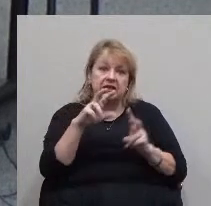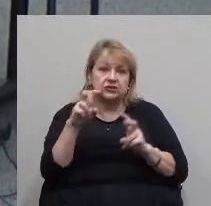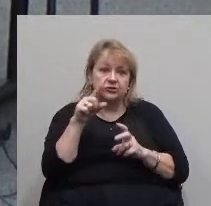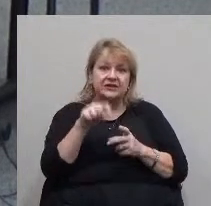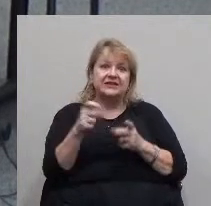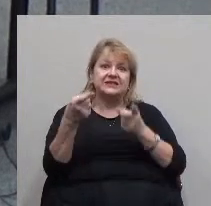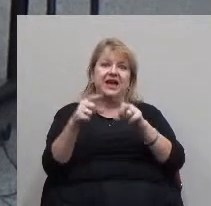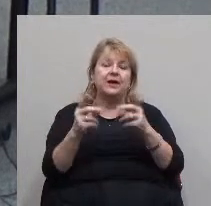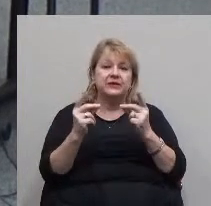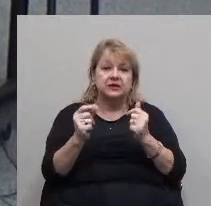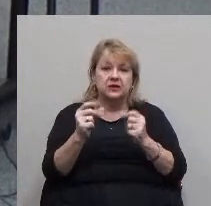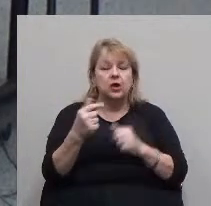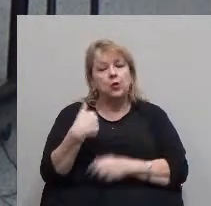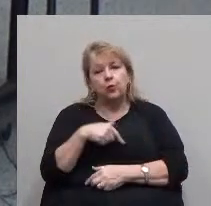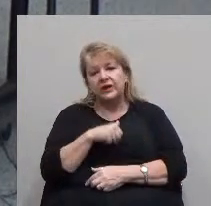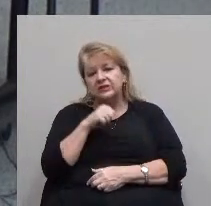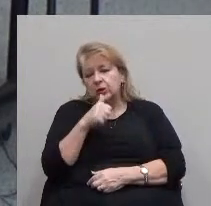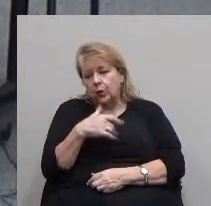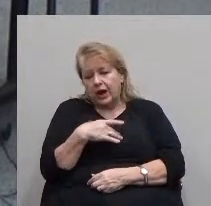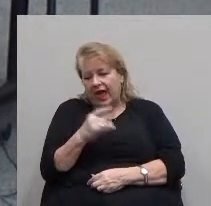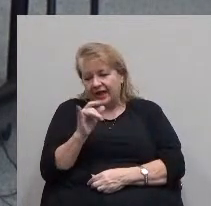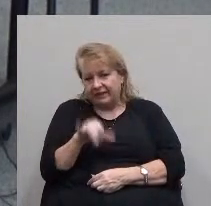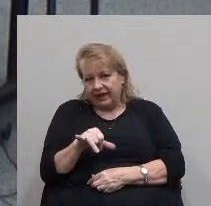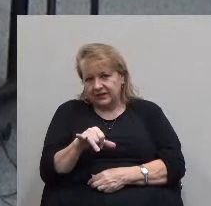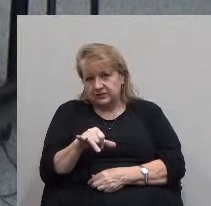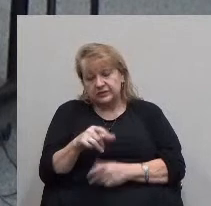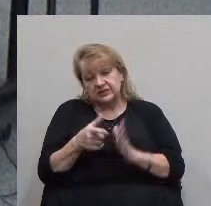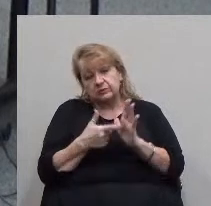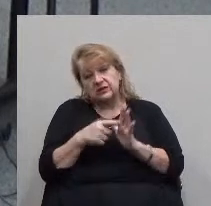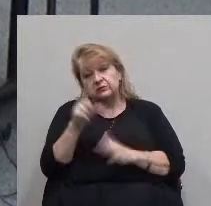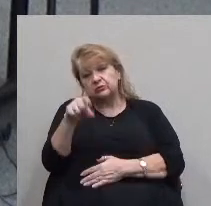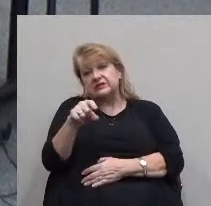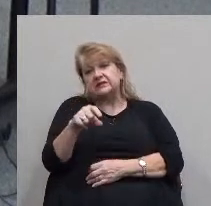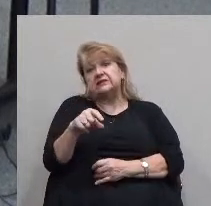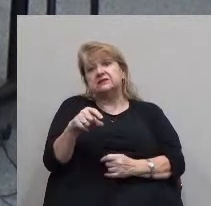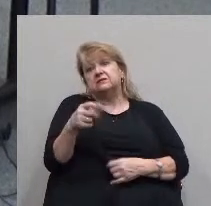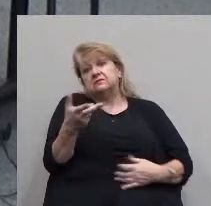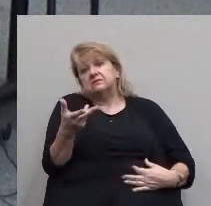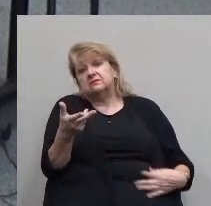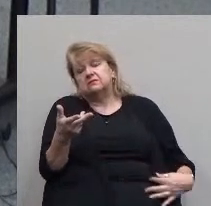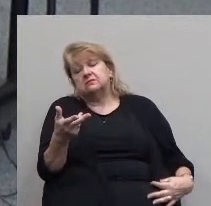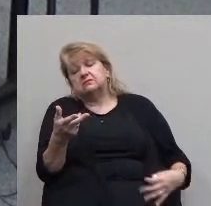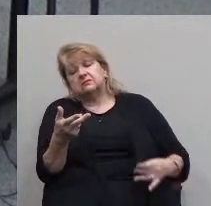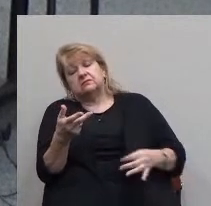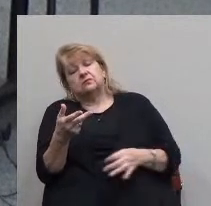We don't like to do that, but sometimes it is required.